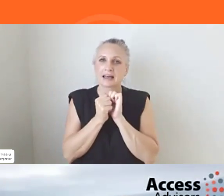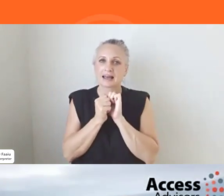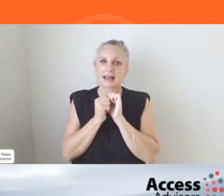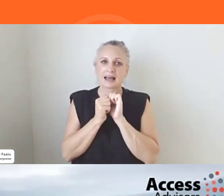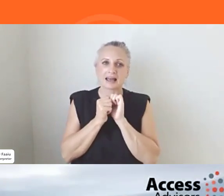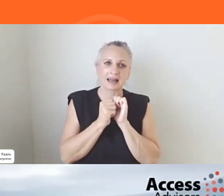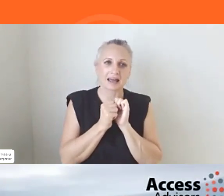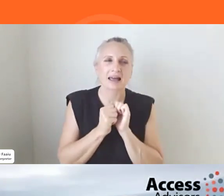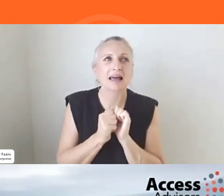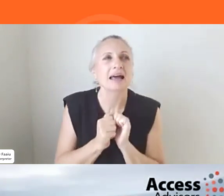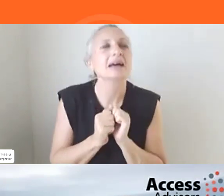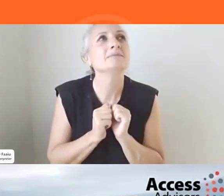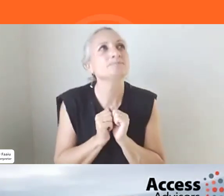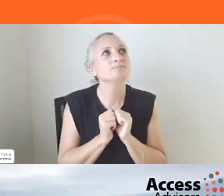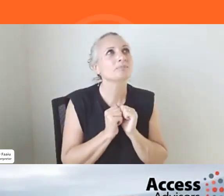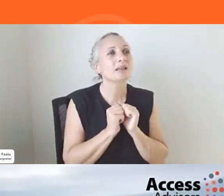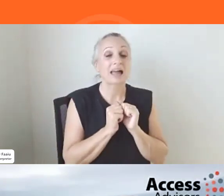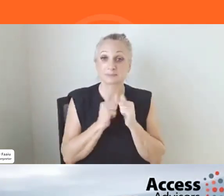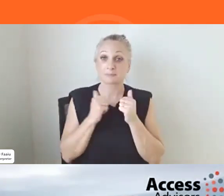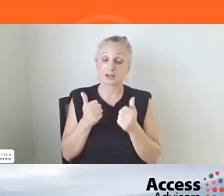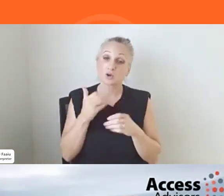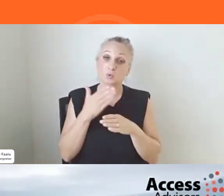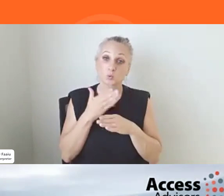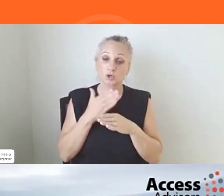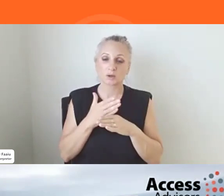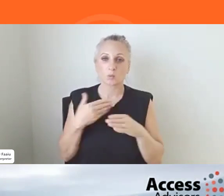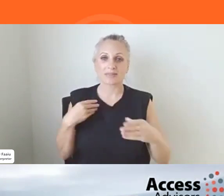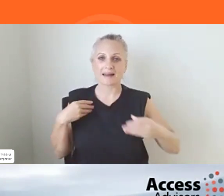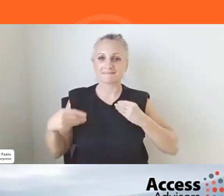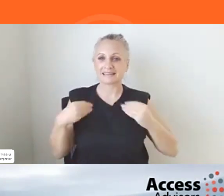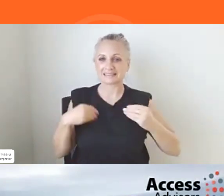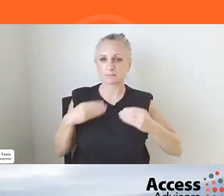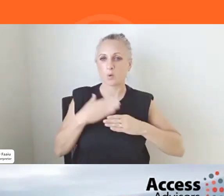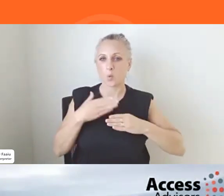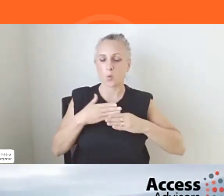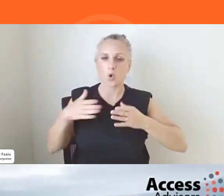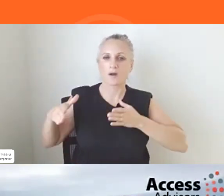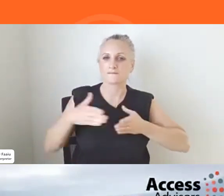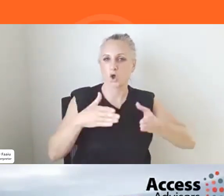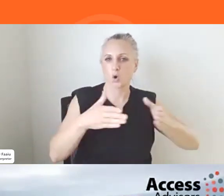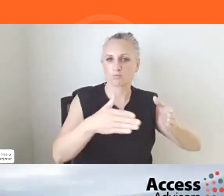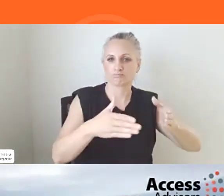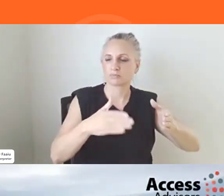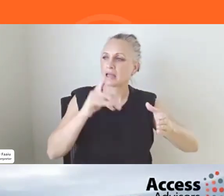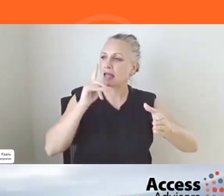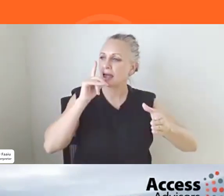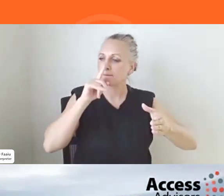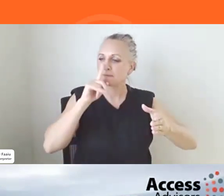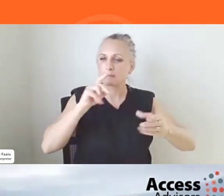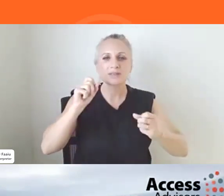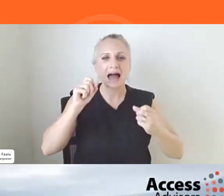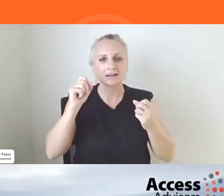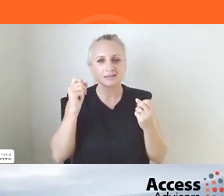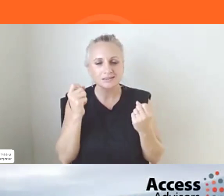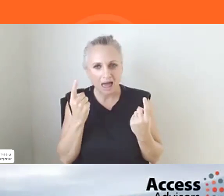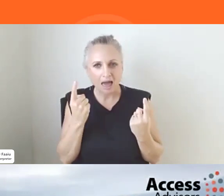that understands that there's like design and then your team